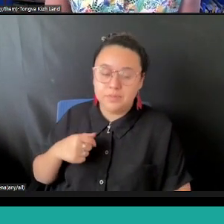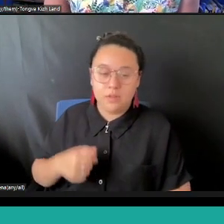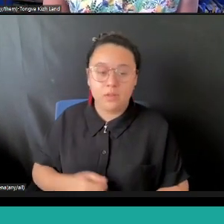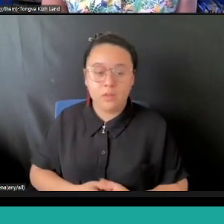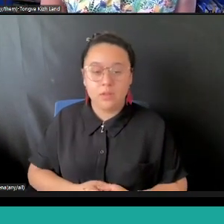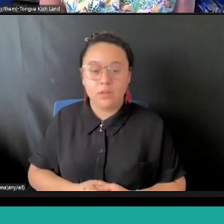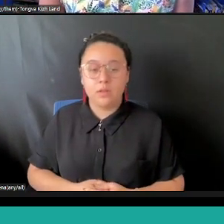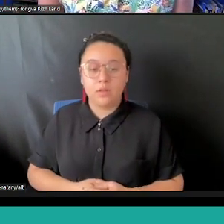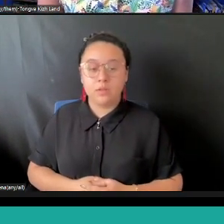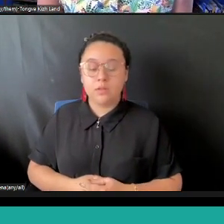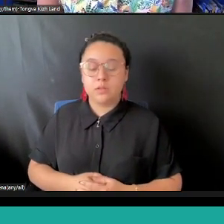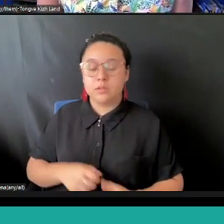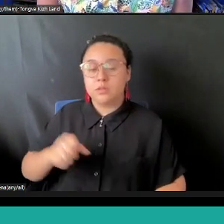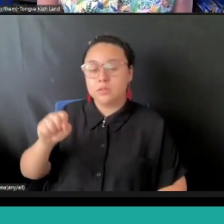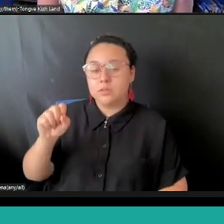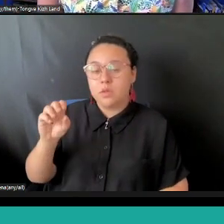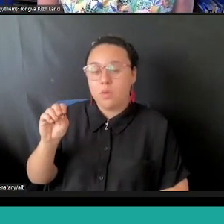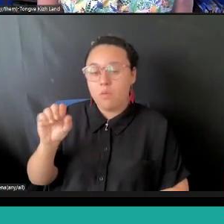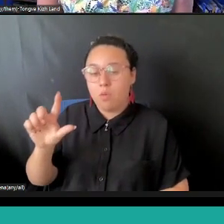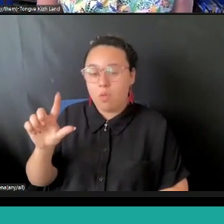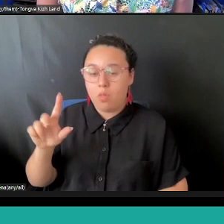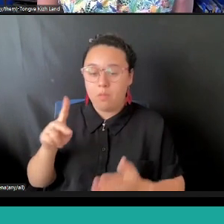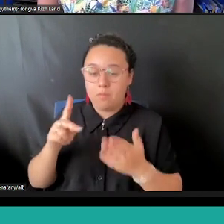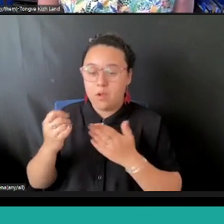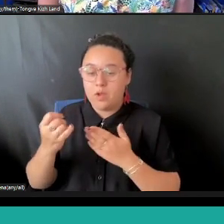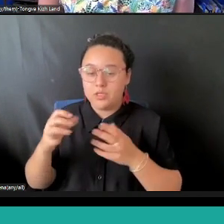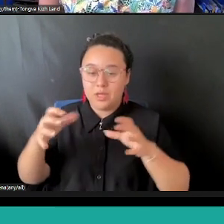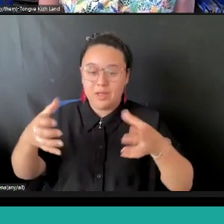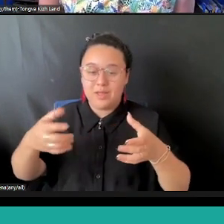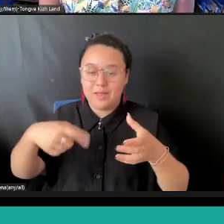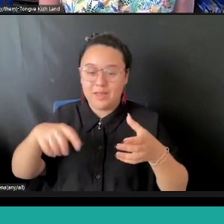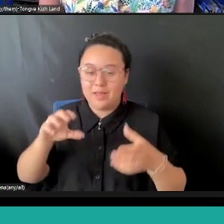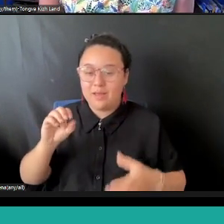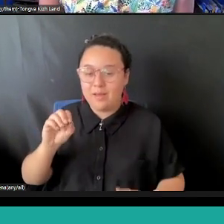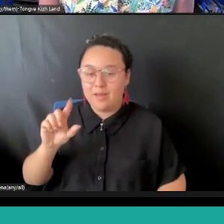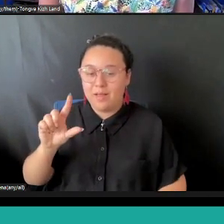So the Soul Project is a collective, right? And so